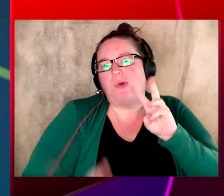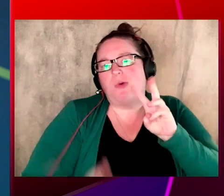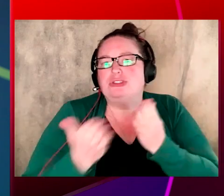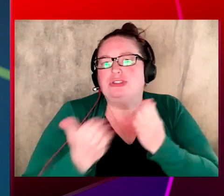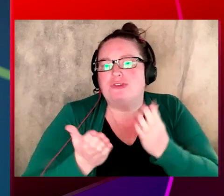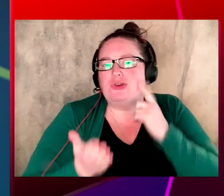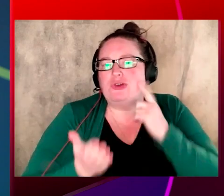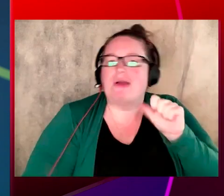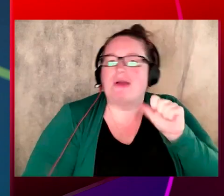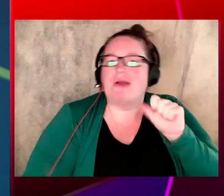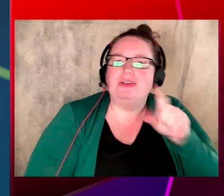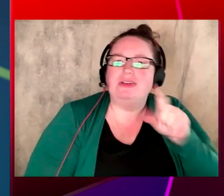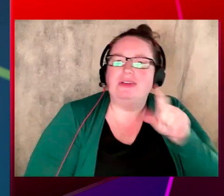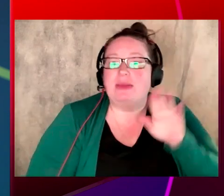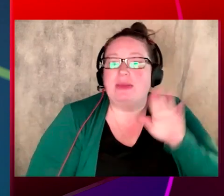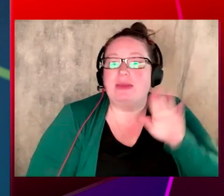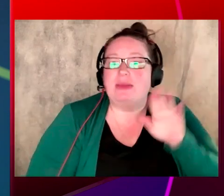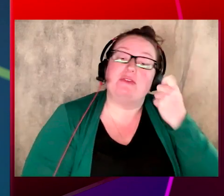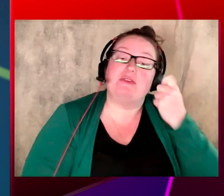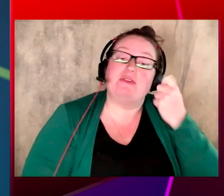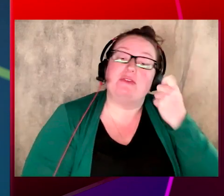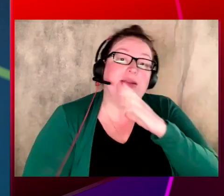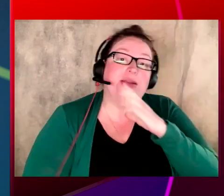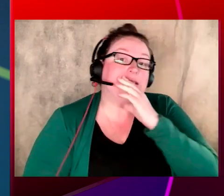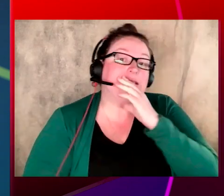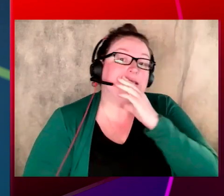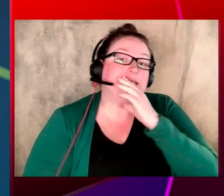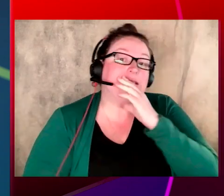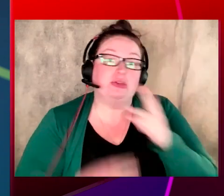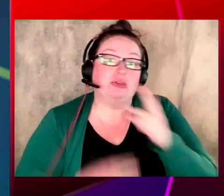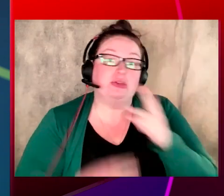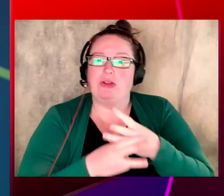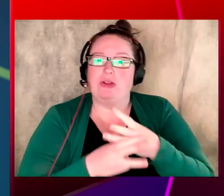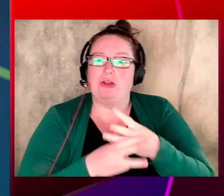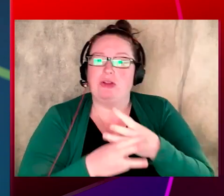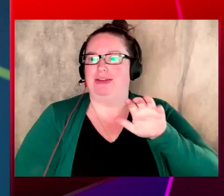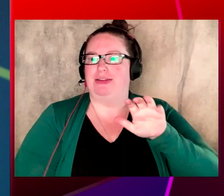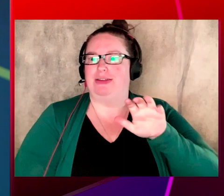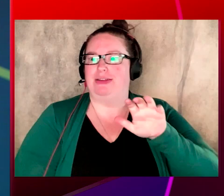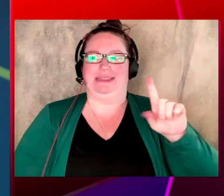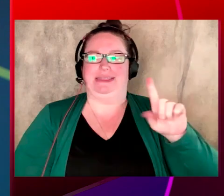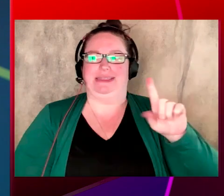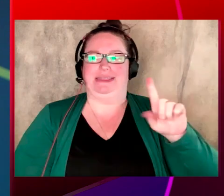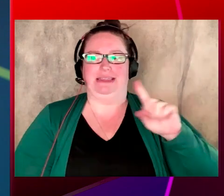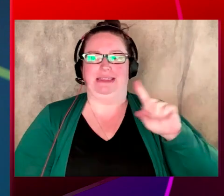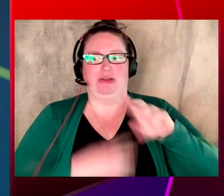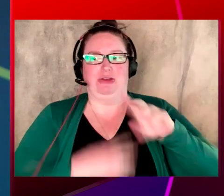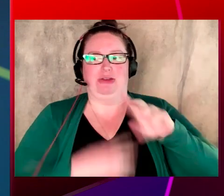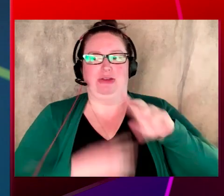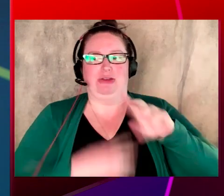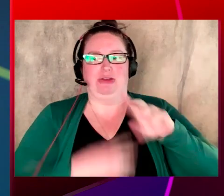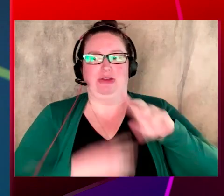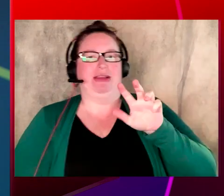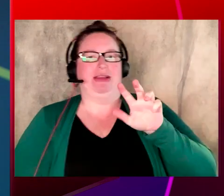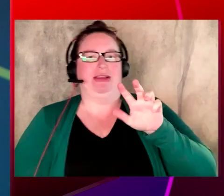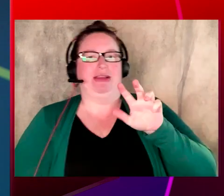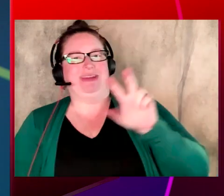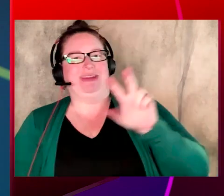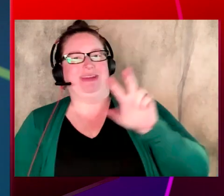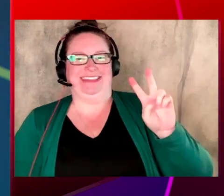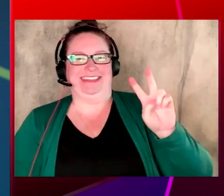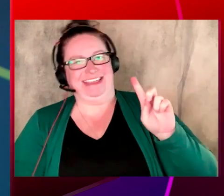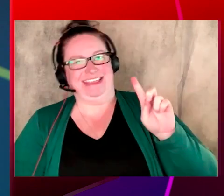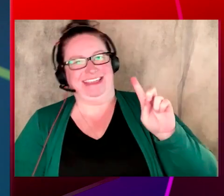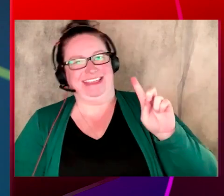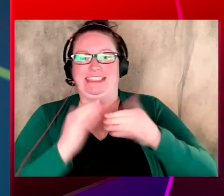you think about a simulation world, like literally a 3D world, like a 3D city, you have to think about, and you think about distributing that